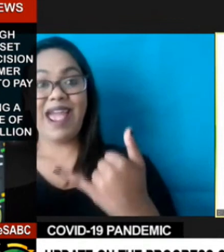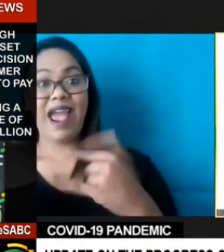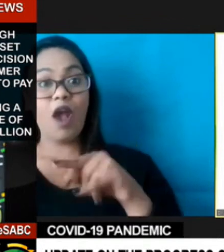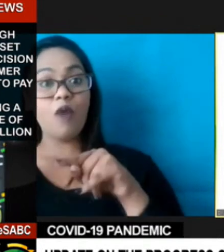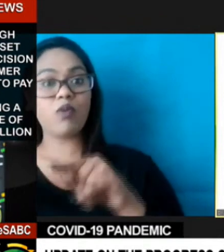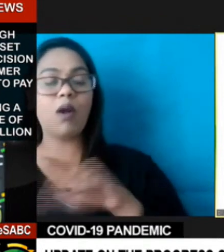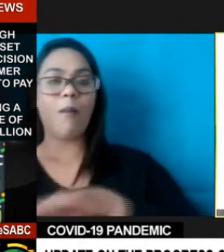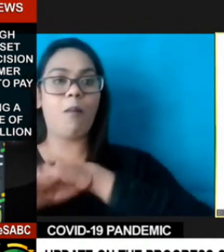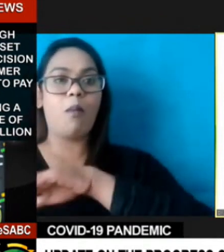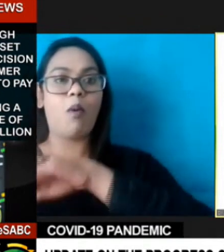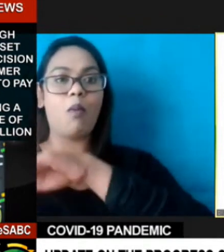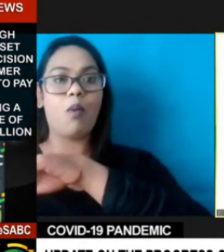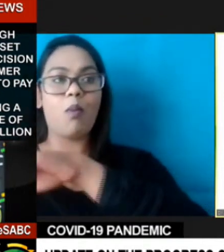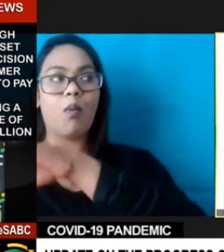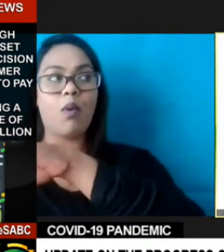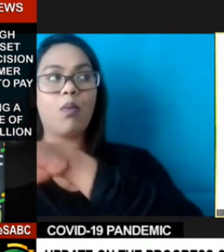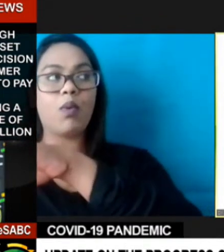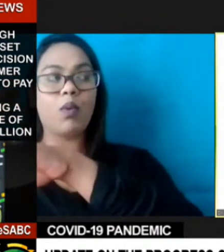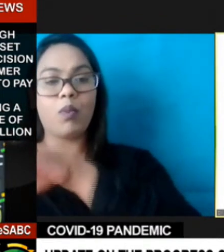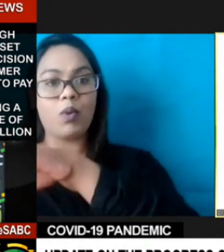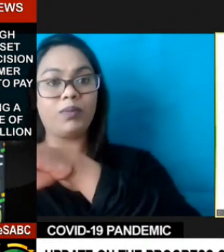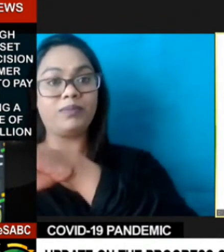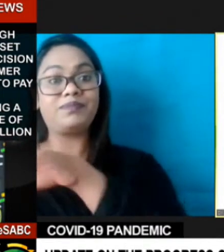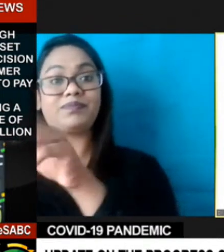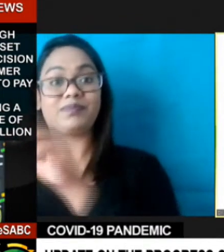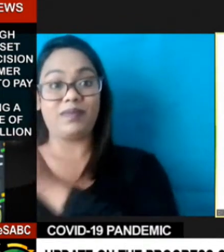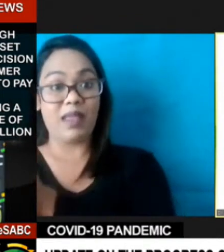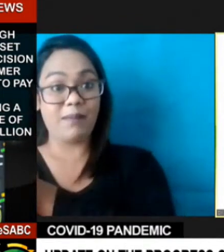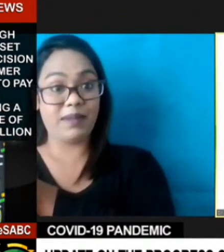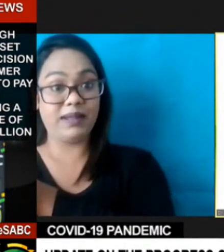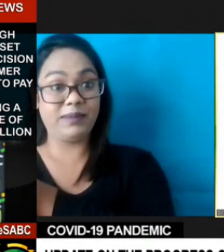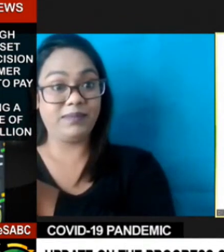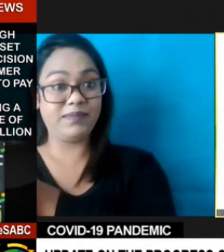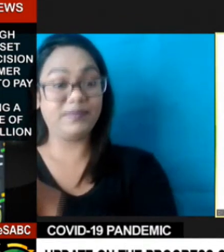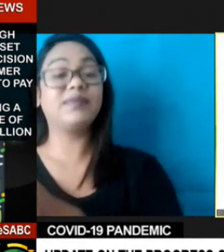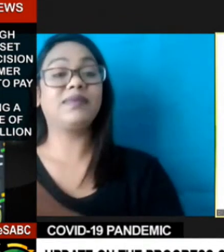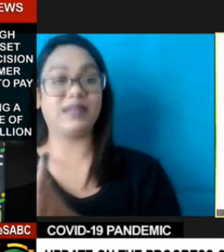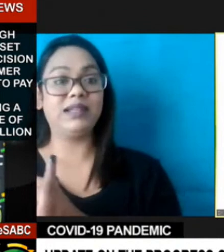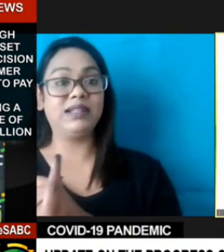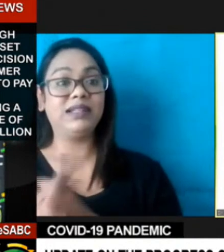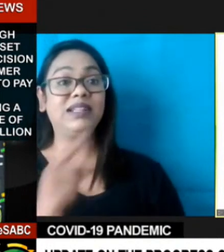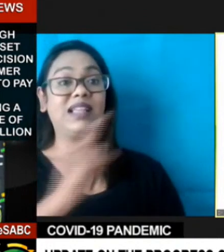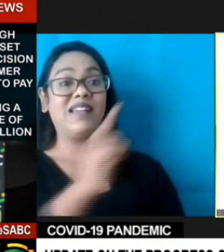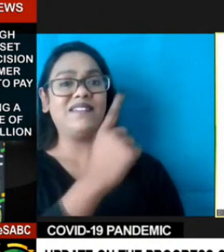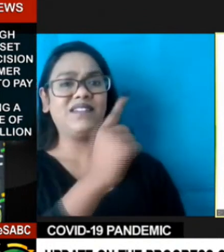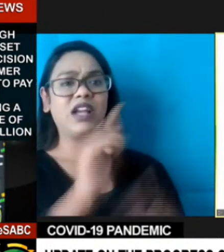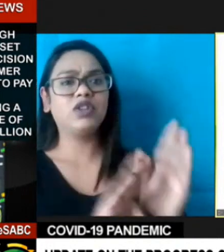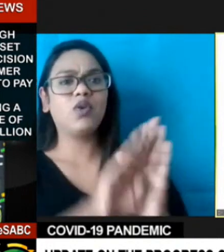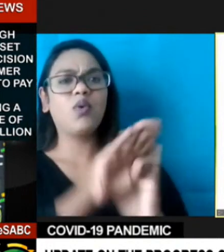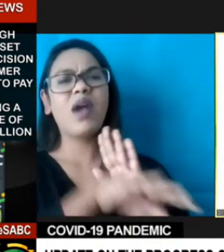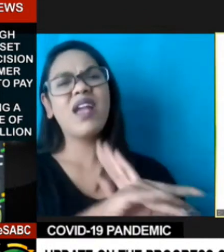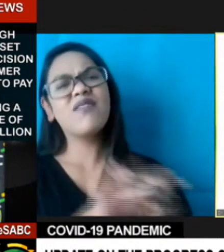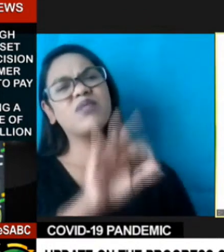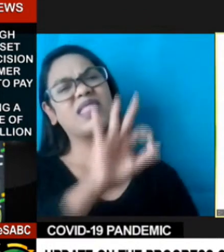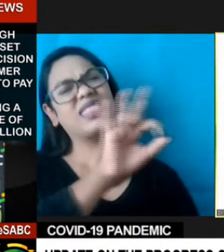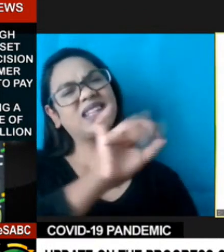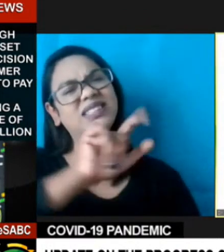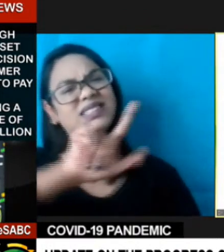population, while the peak of the third wave was at 33 per 100,000. So